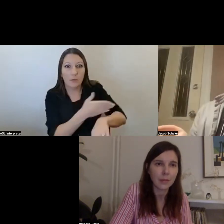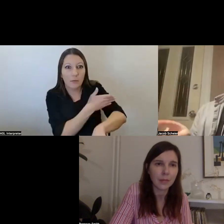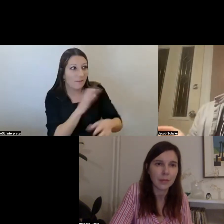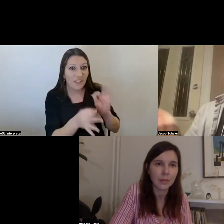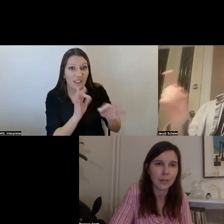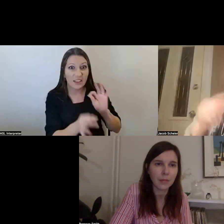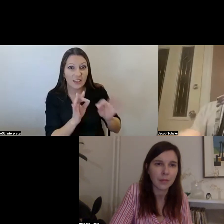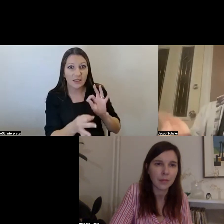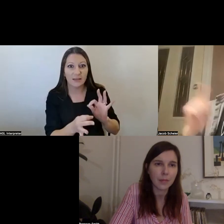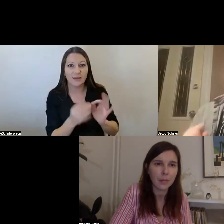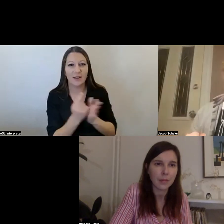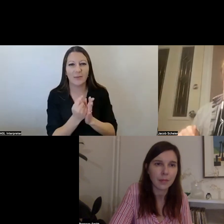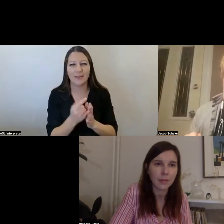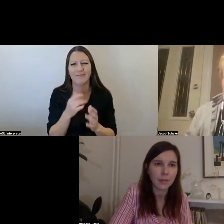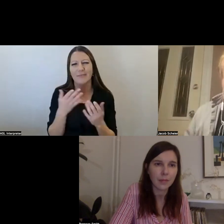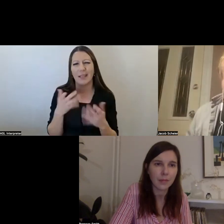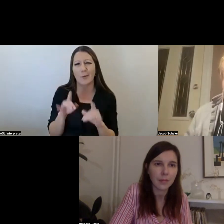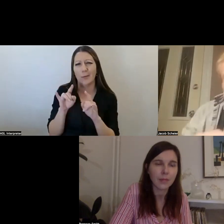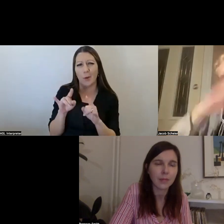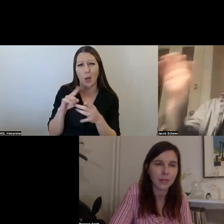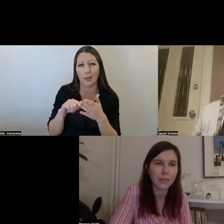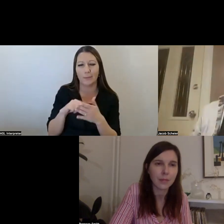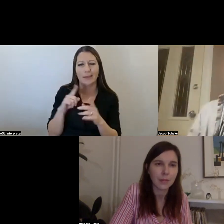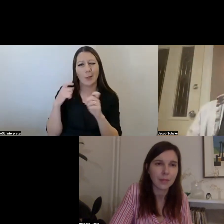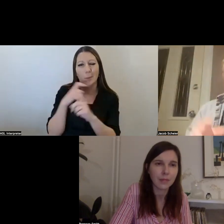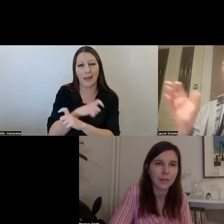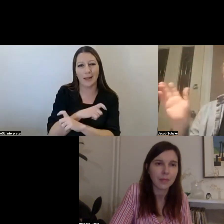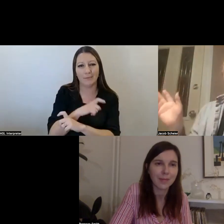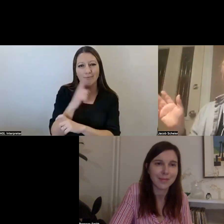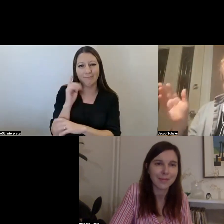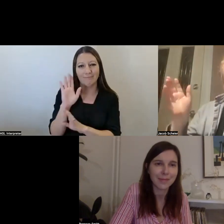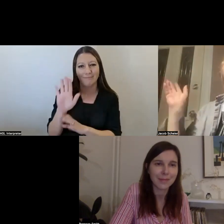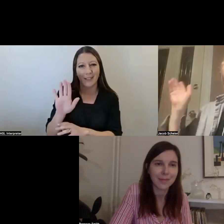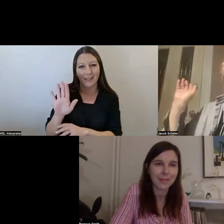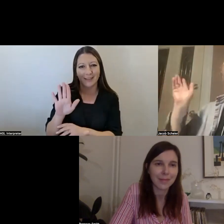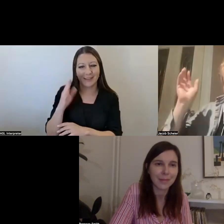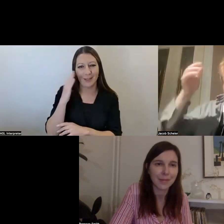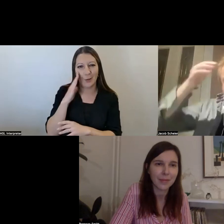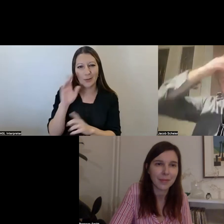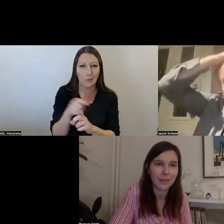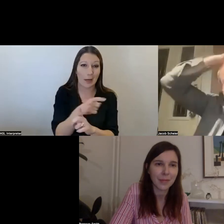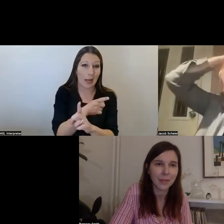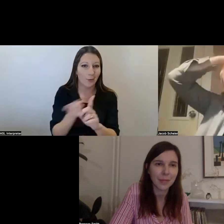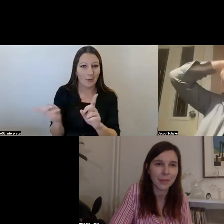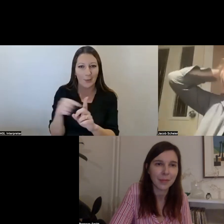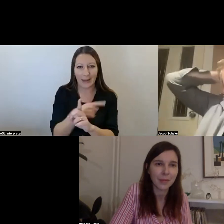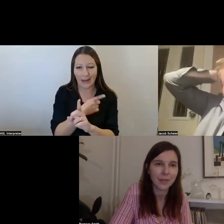also not knocking them, but they're complicated. I don't know. It's a roundabout way of addressing your question, I hope.